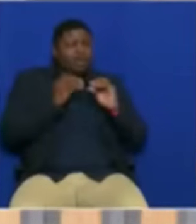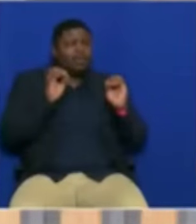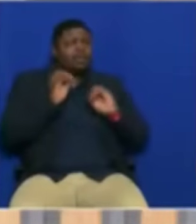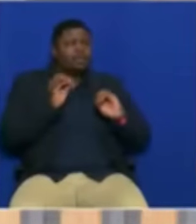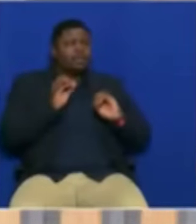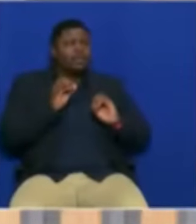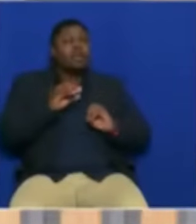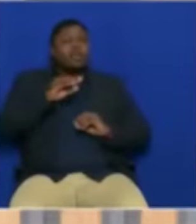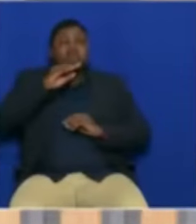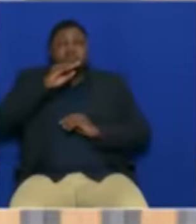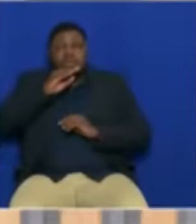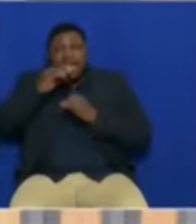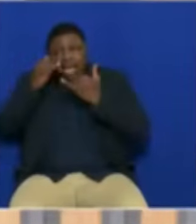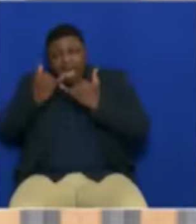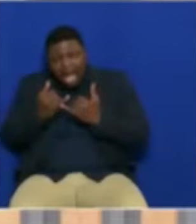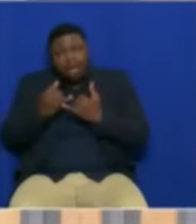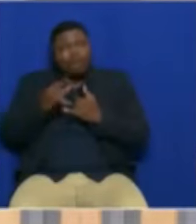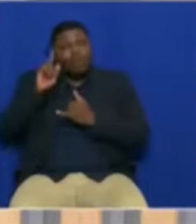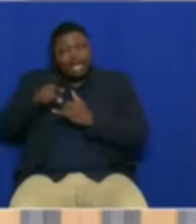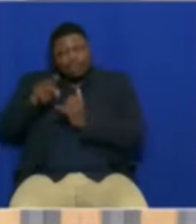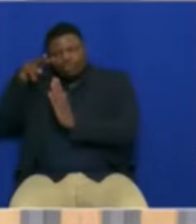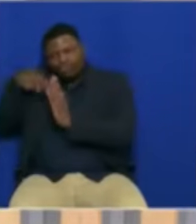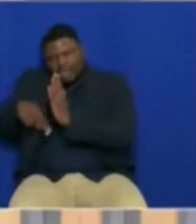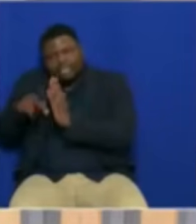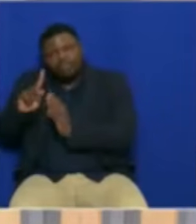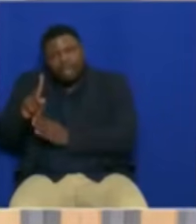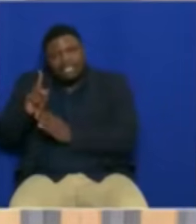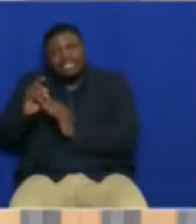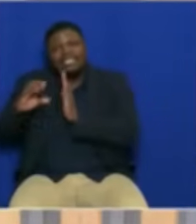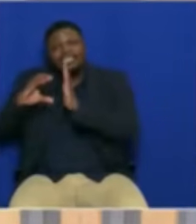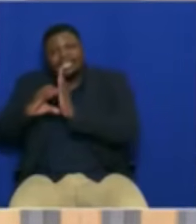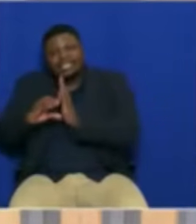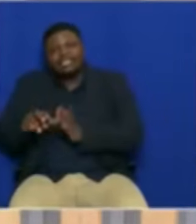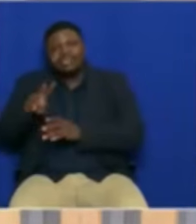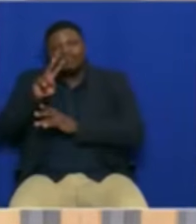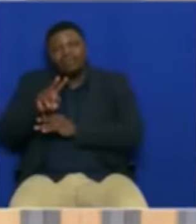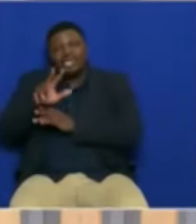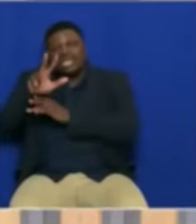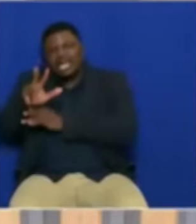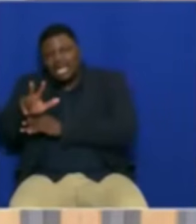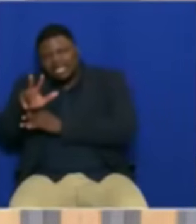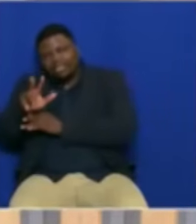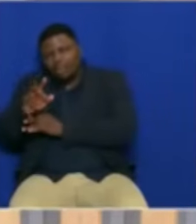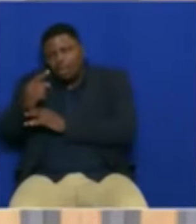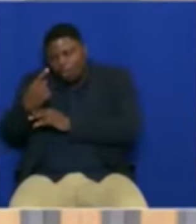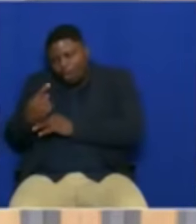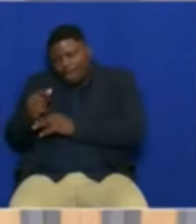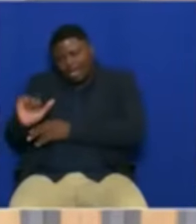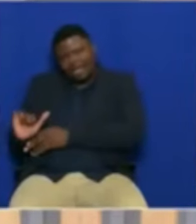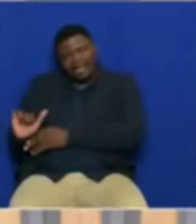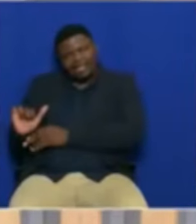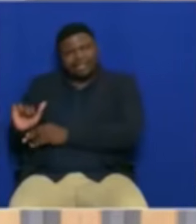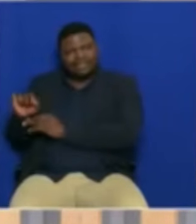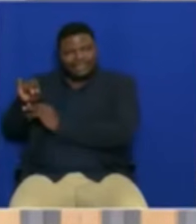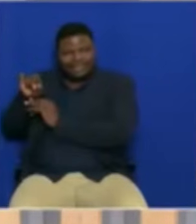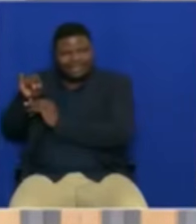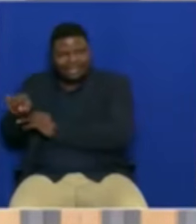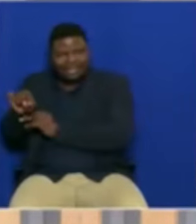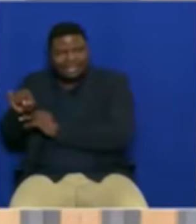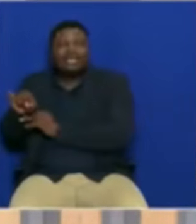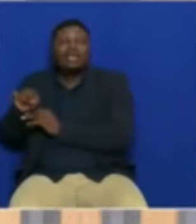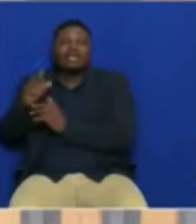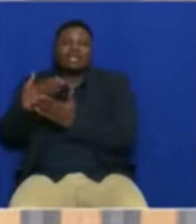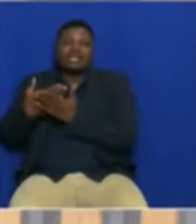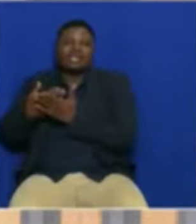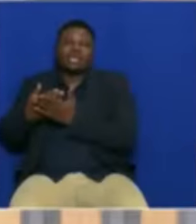28(1)(a). Am I correct? Yes, for you to be able to investigate. Is that correct or